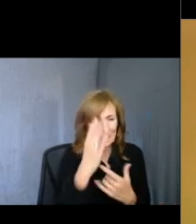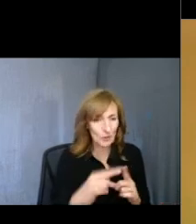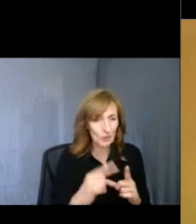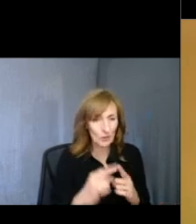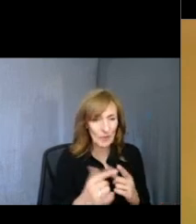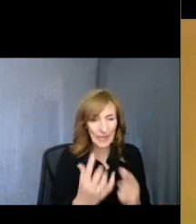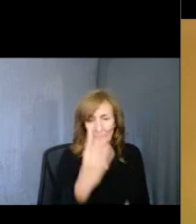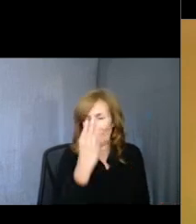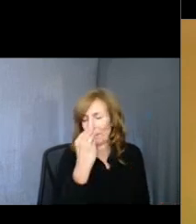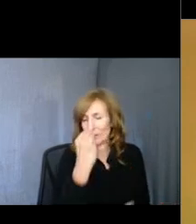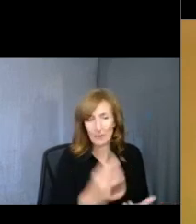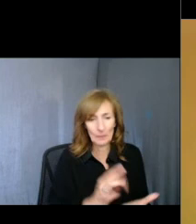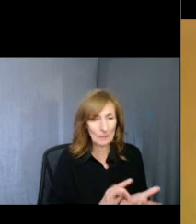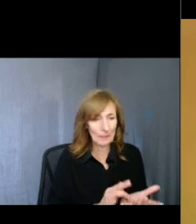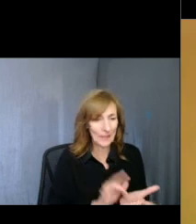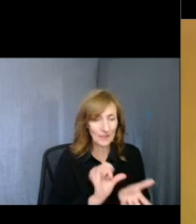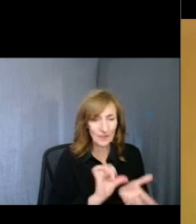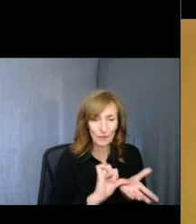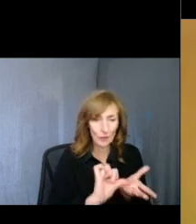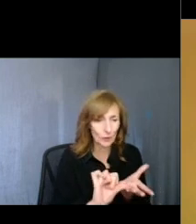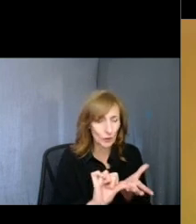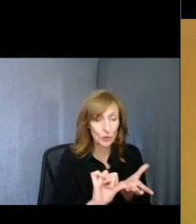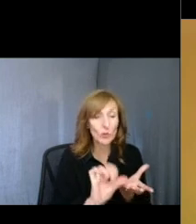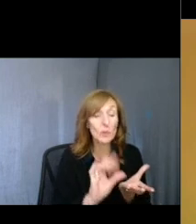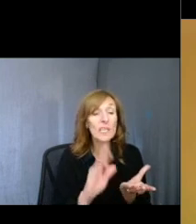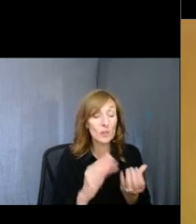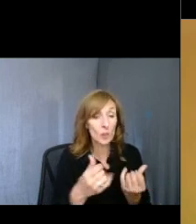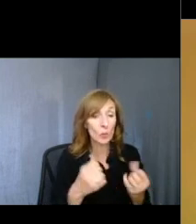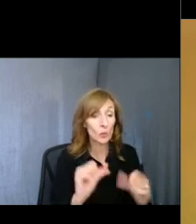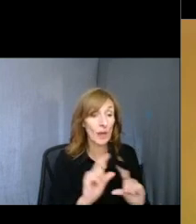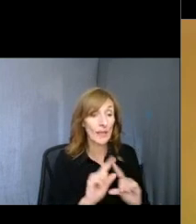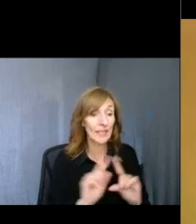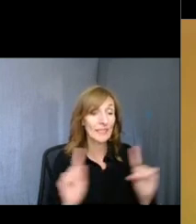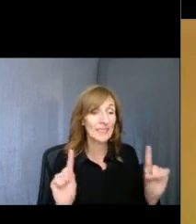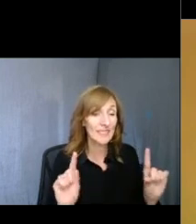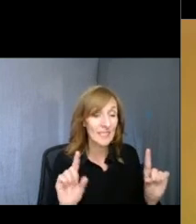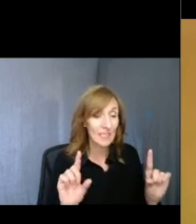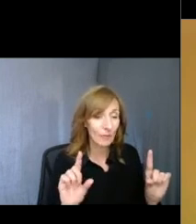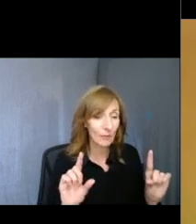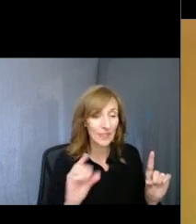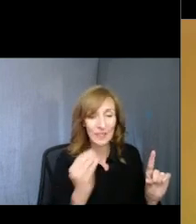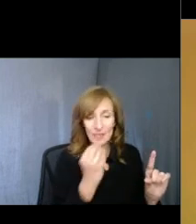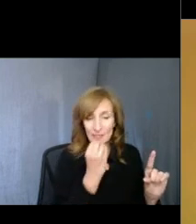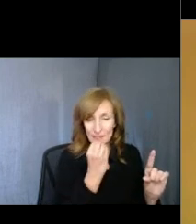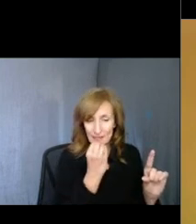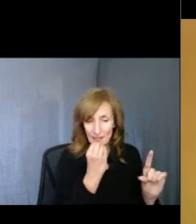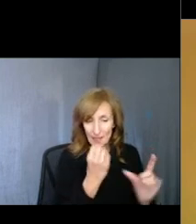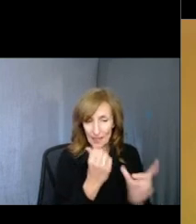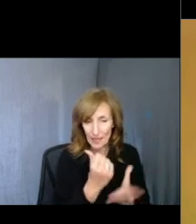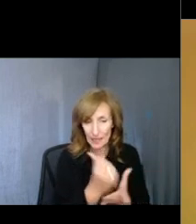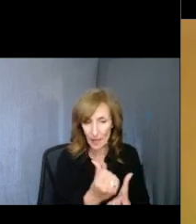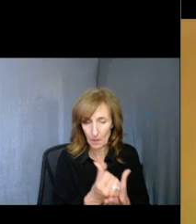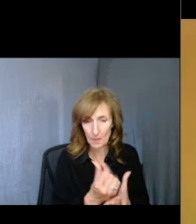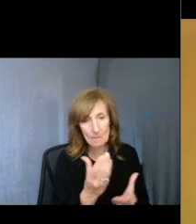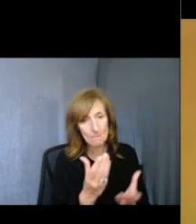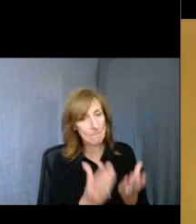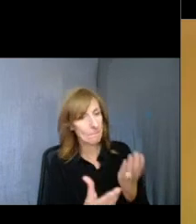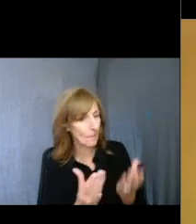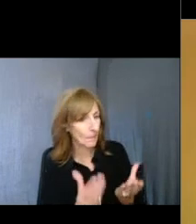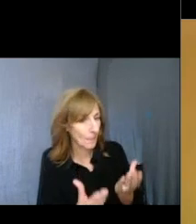this point, trying a different diet might help. Whether fiber might help or